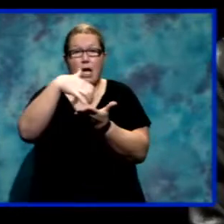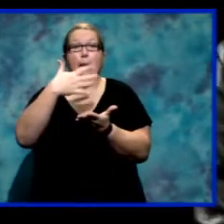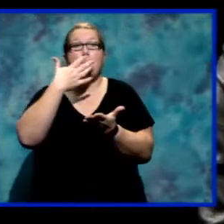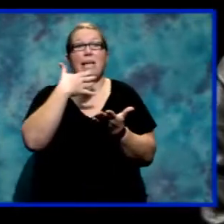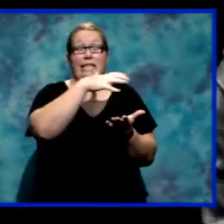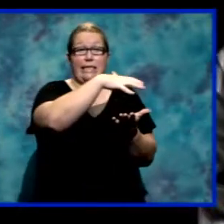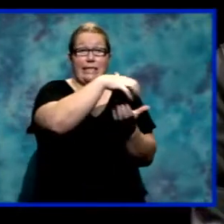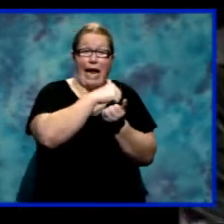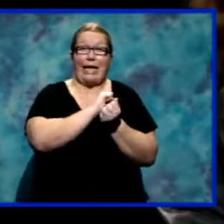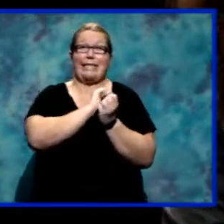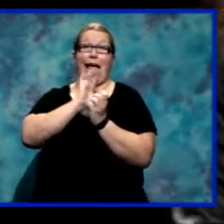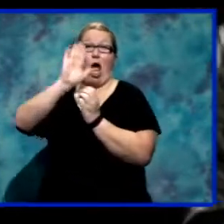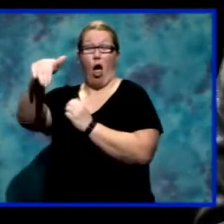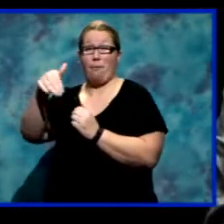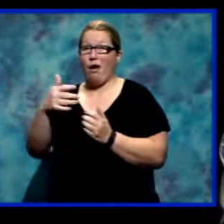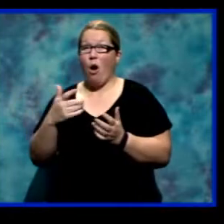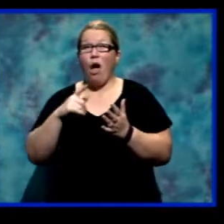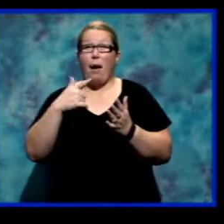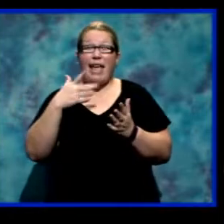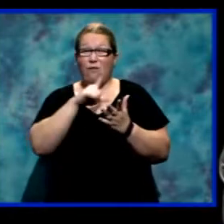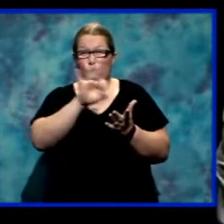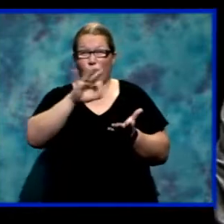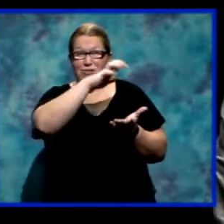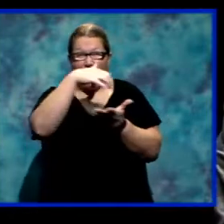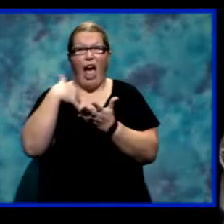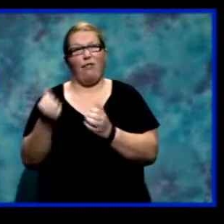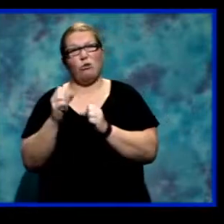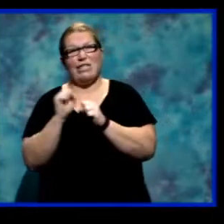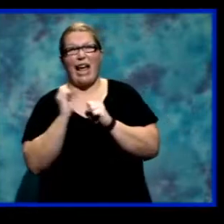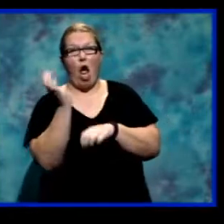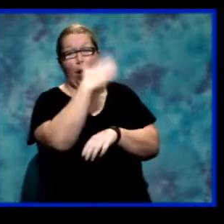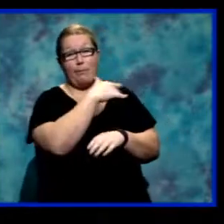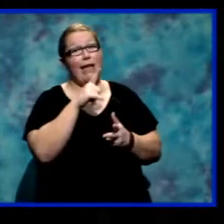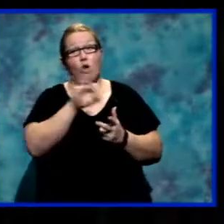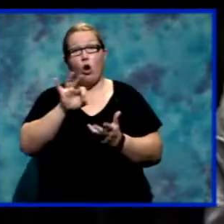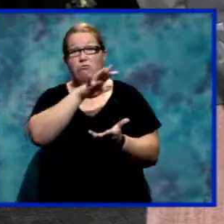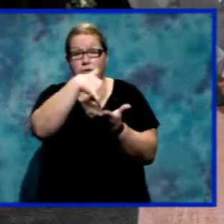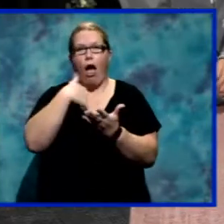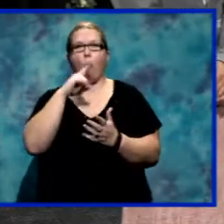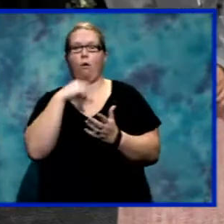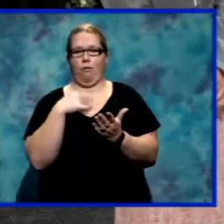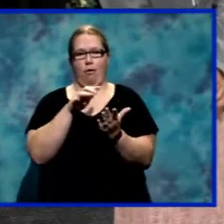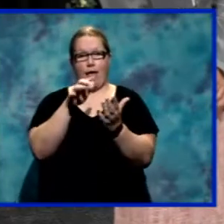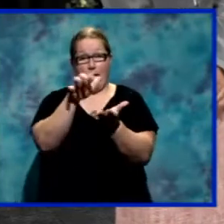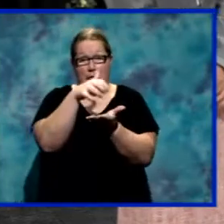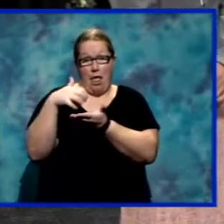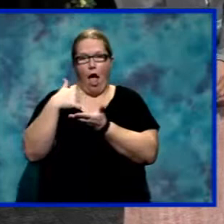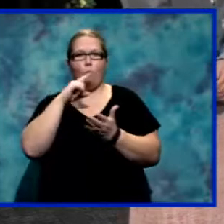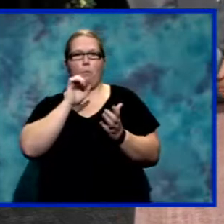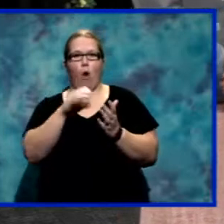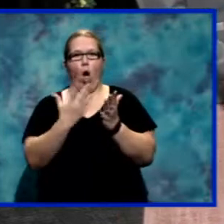because otherwise I have to take it home. If you don't collect it, I'll put it on eBay. You have to